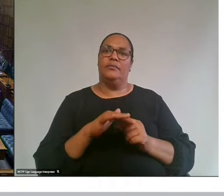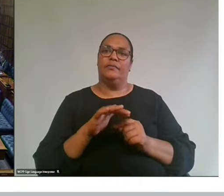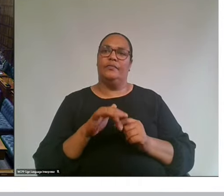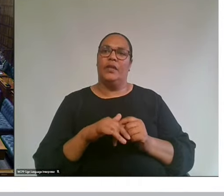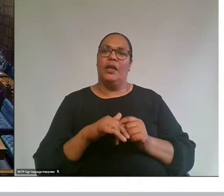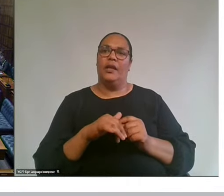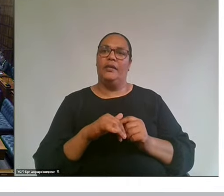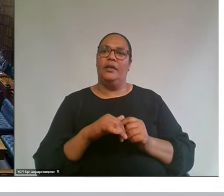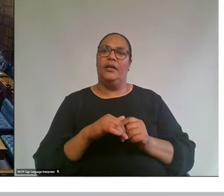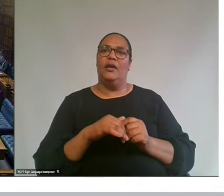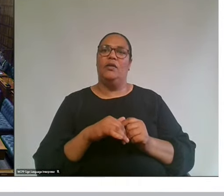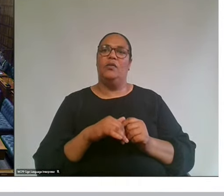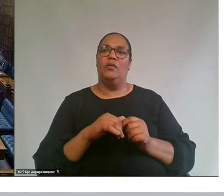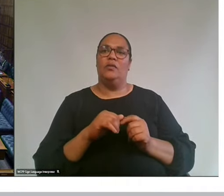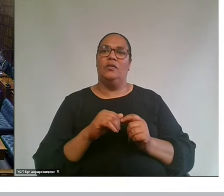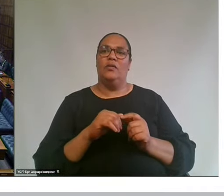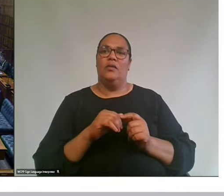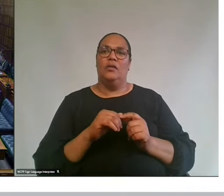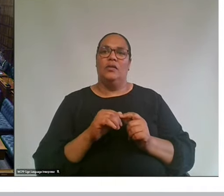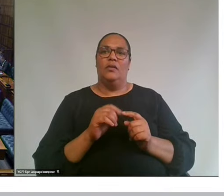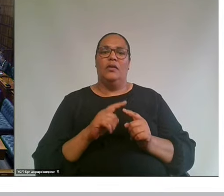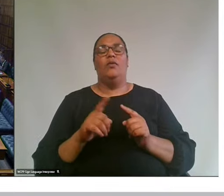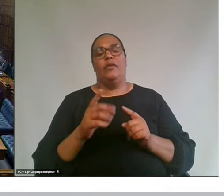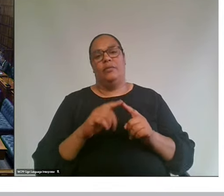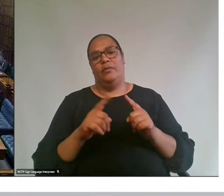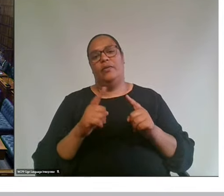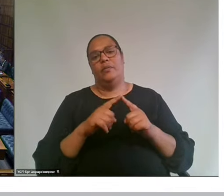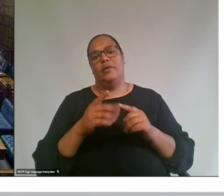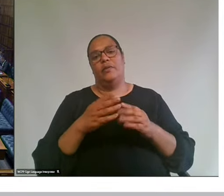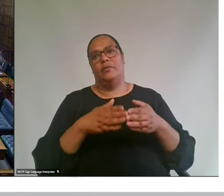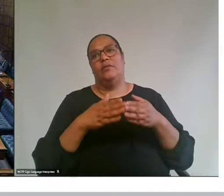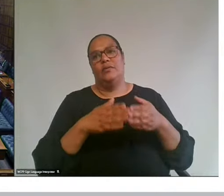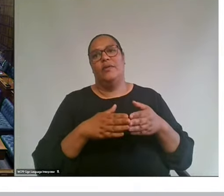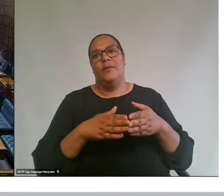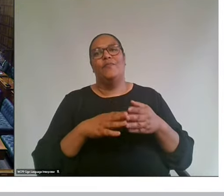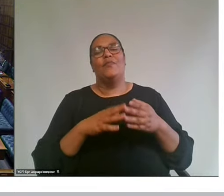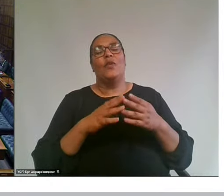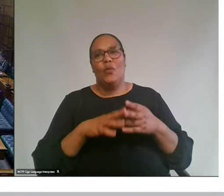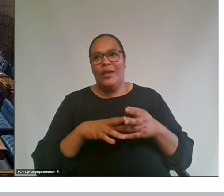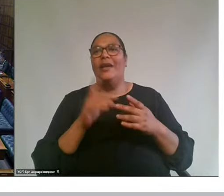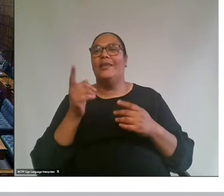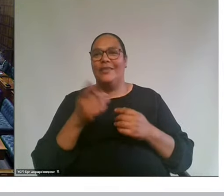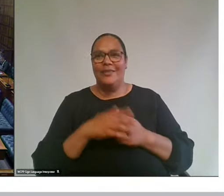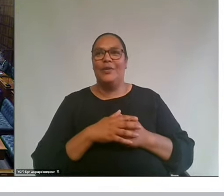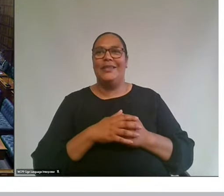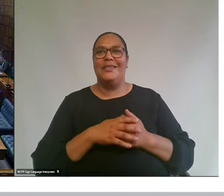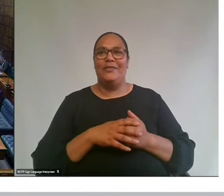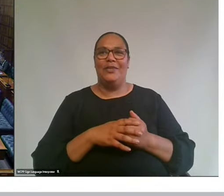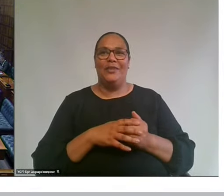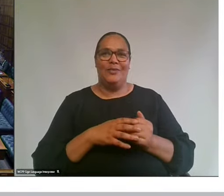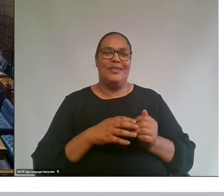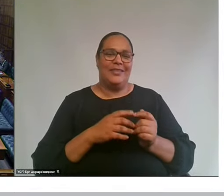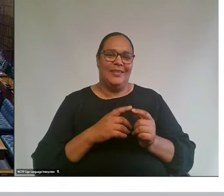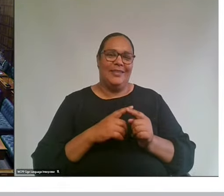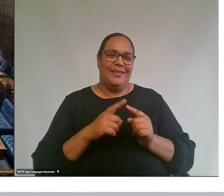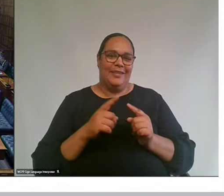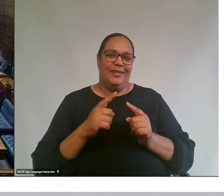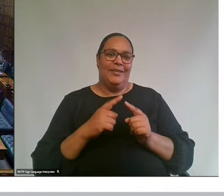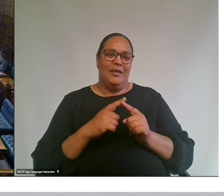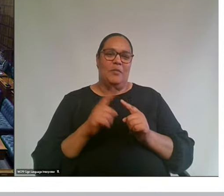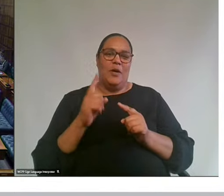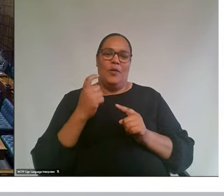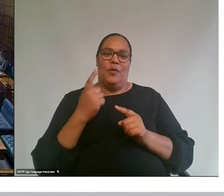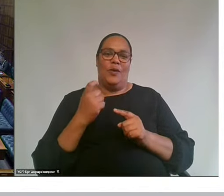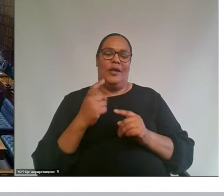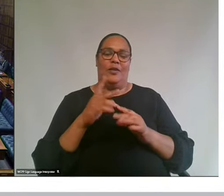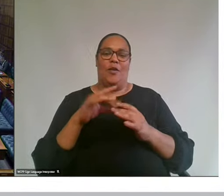of Cape Town I don't know to what extent the port of salana has been on the on on the chart but one of the